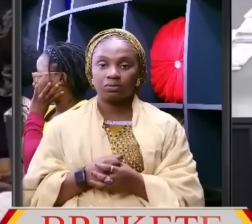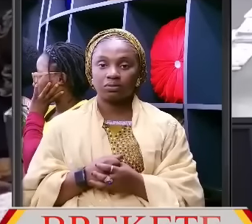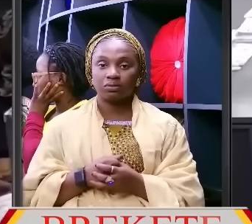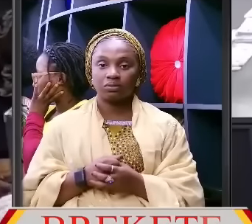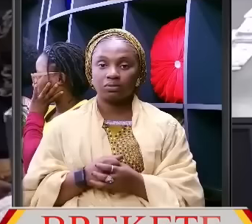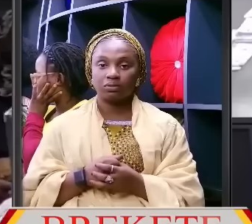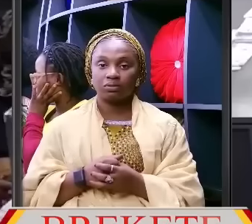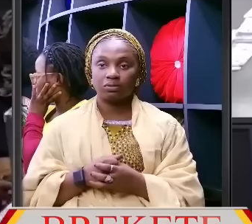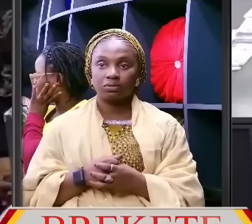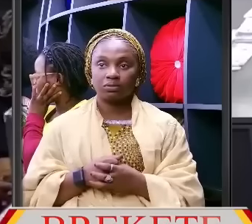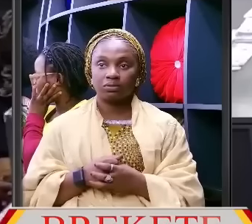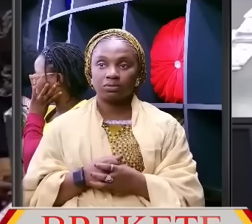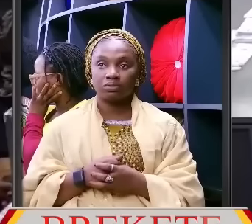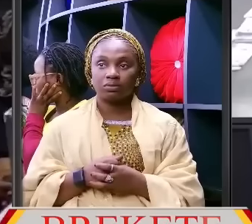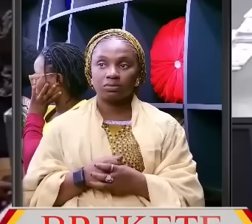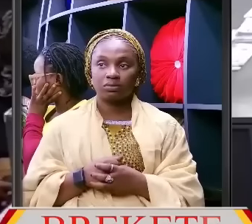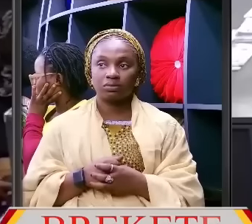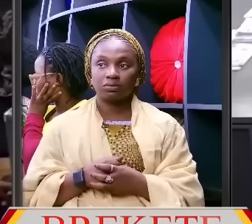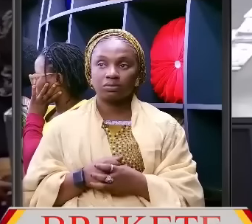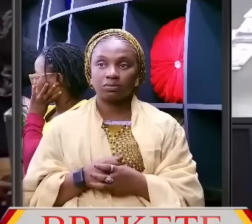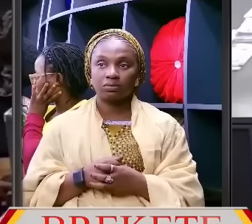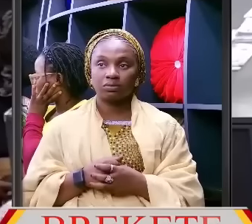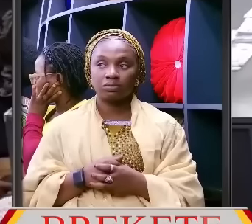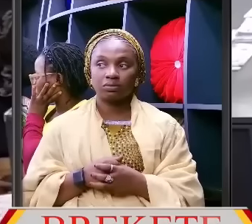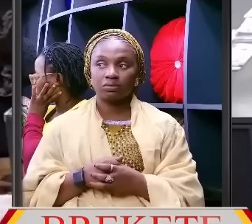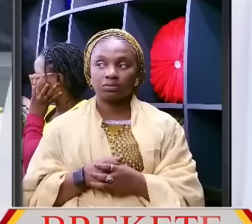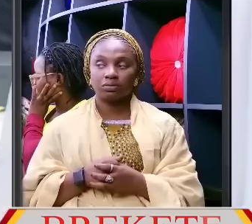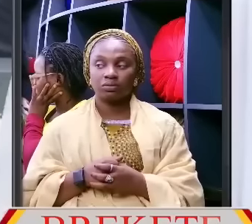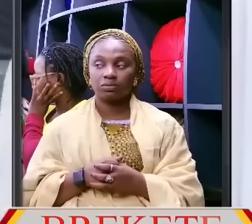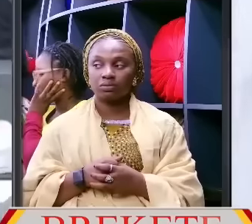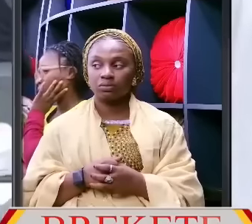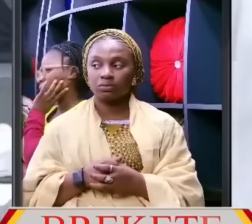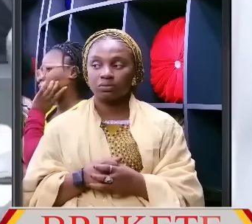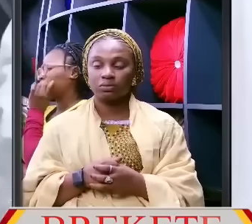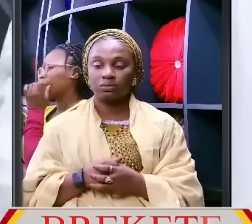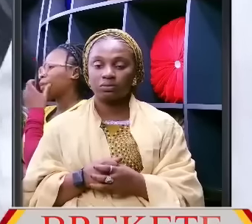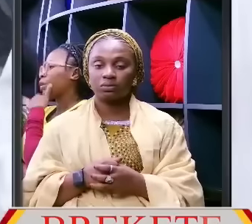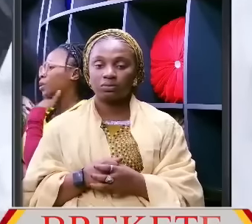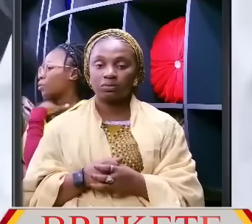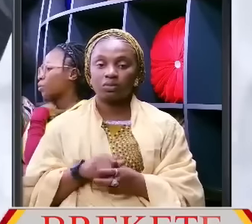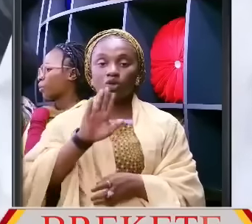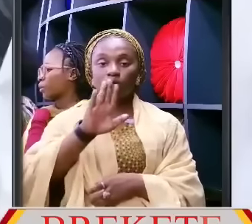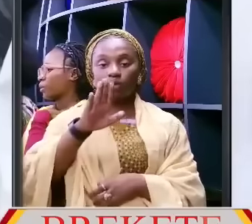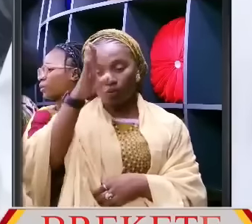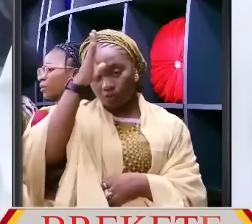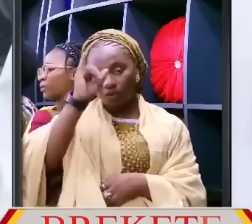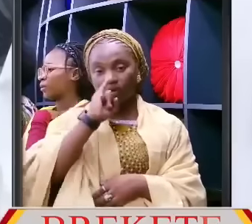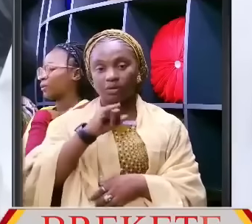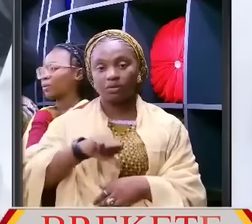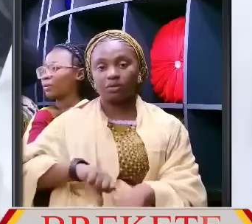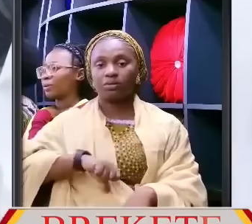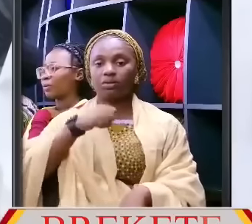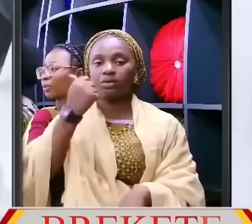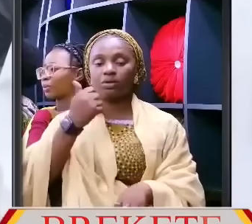The thing tell. It's what he said before that. Listen, it doesn't really matter. Okay. Him, they are alive. We they ask him